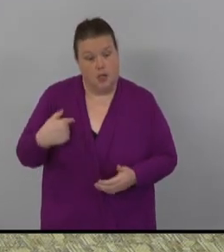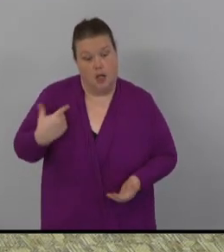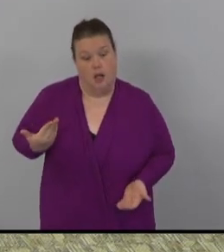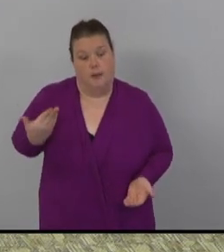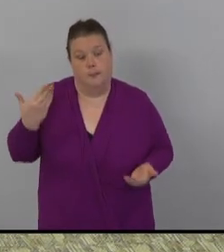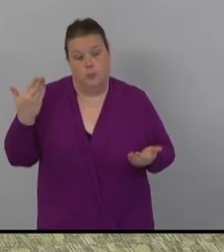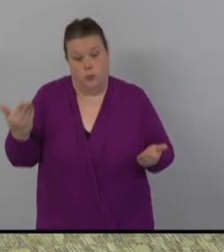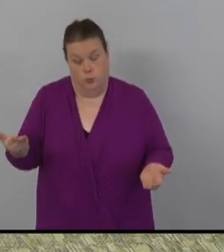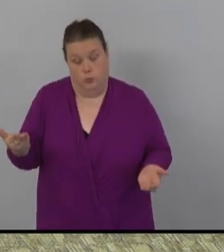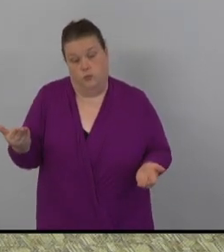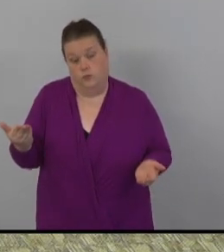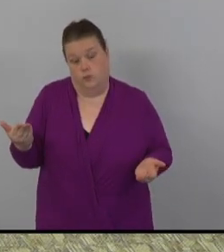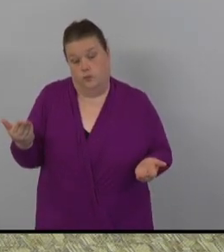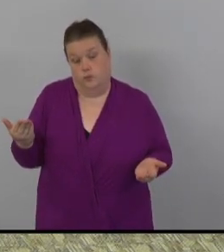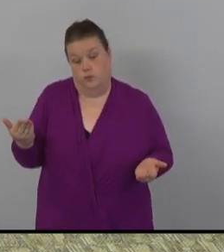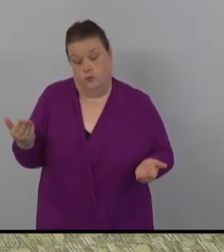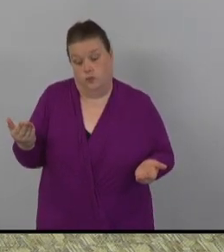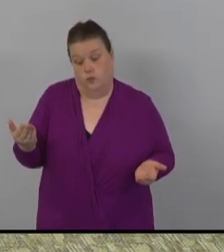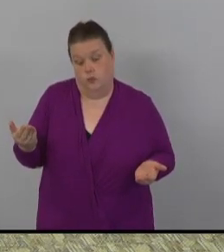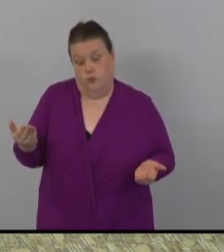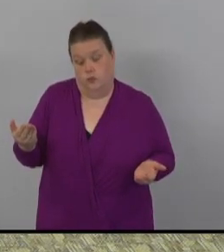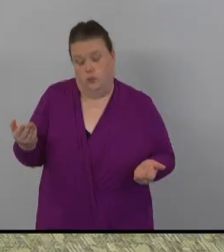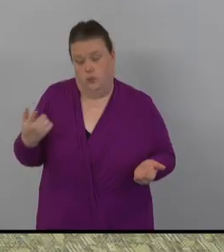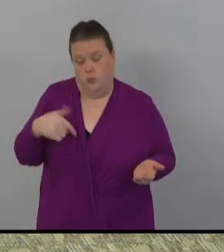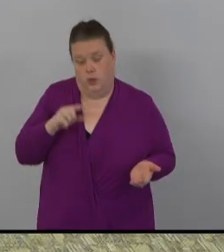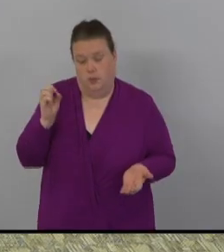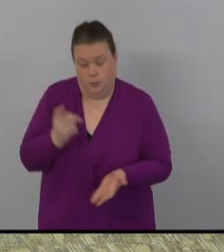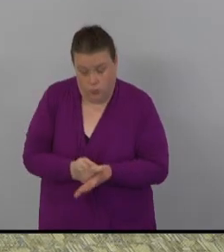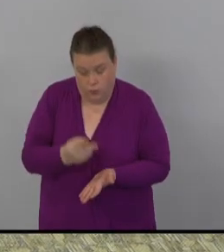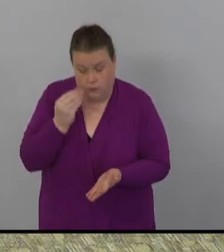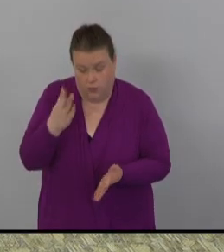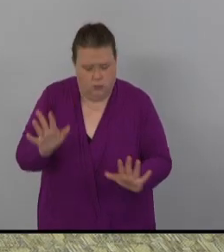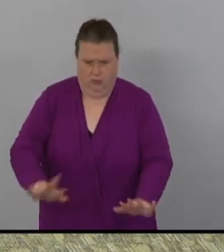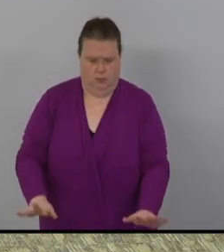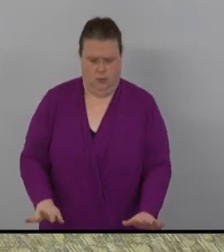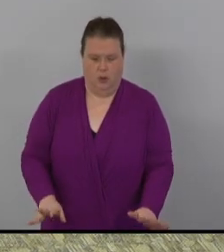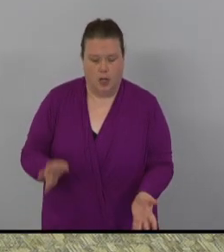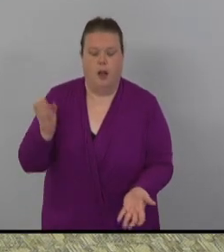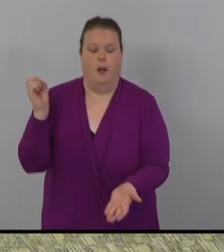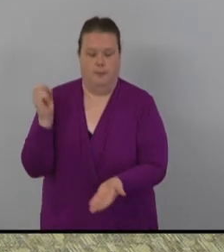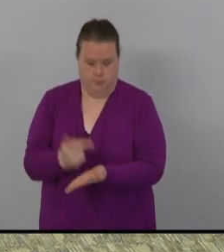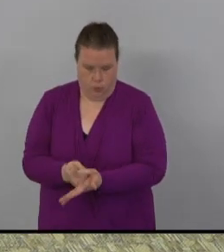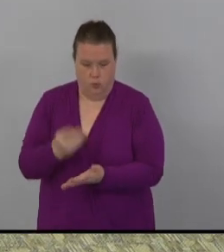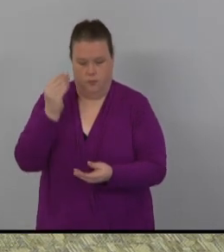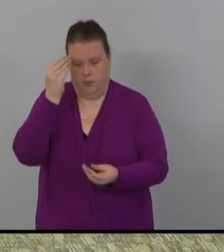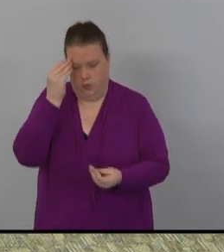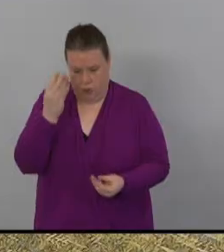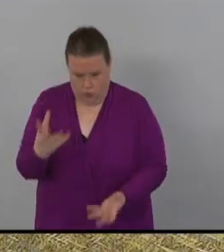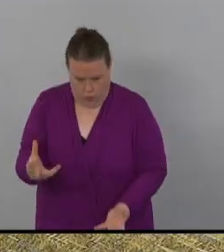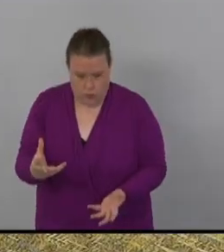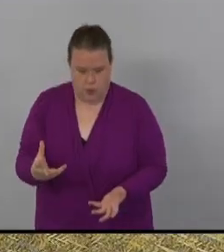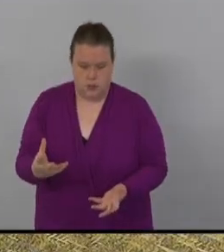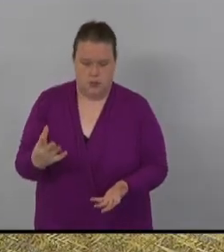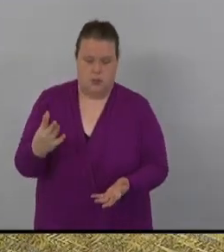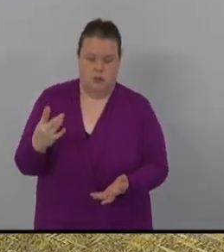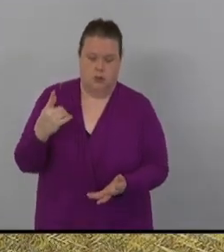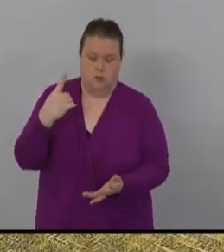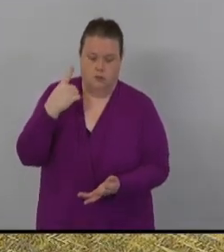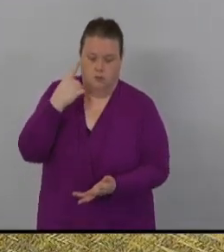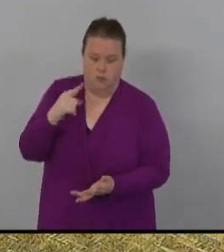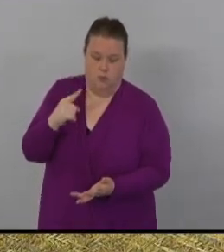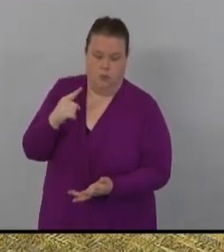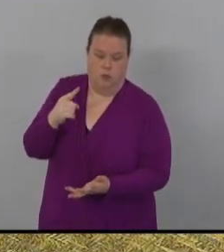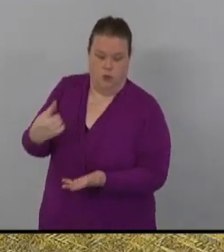I move that we approve the notice, we approve the notice of public meeting to discuss budget and proposed tax rate